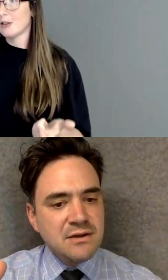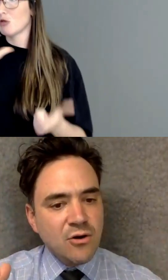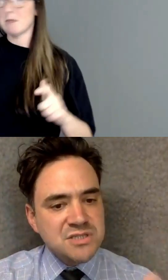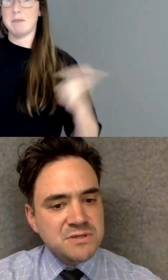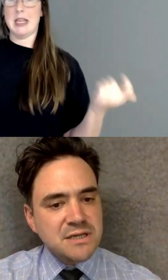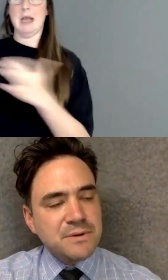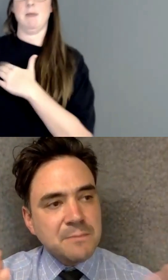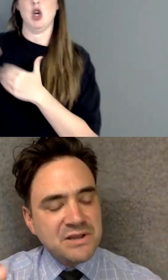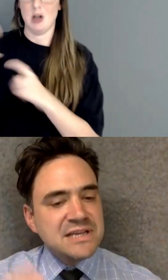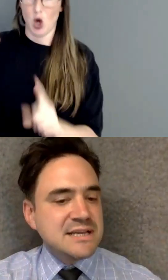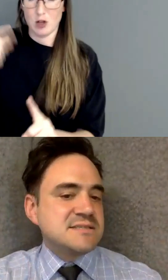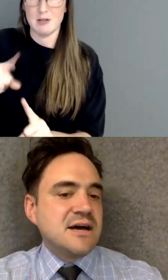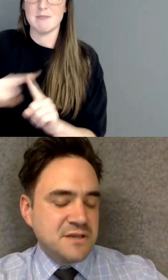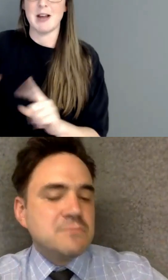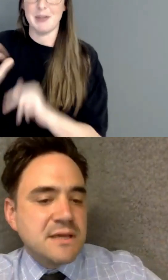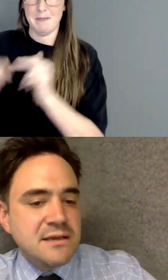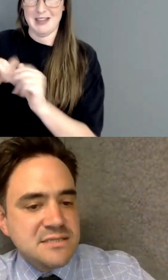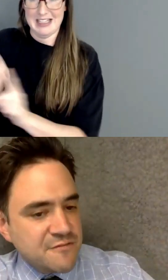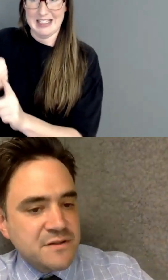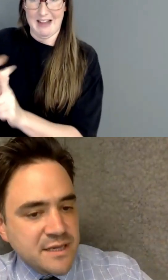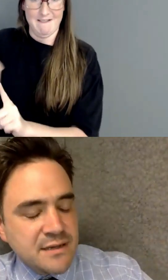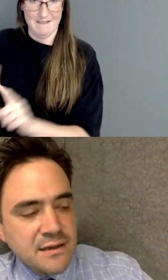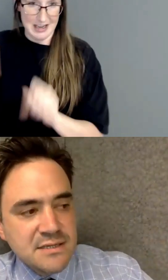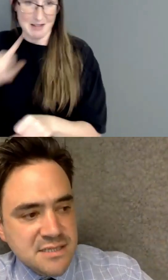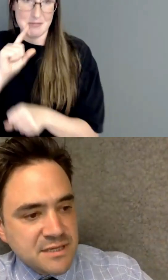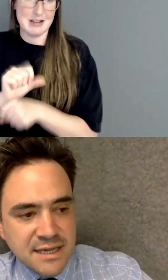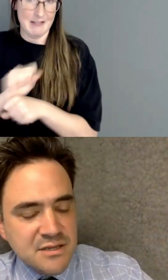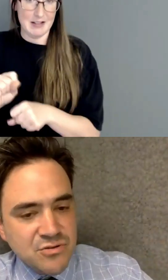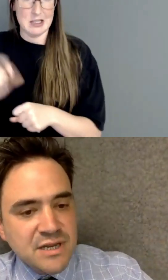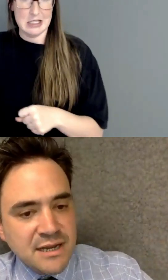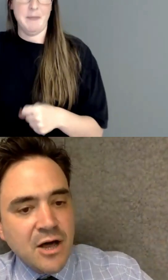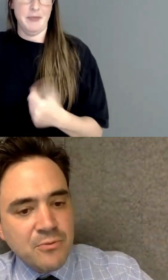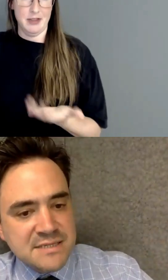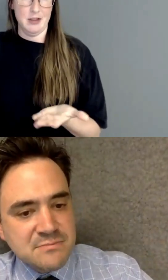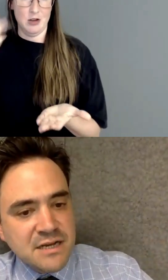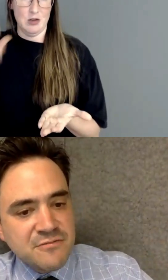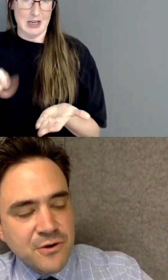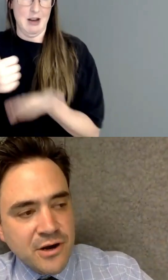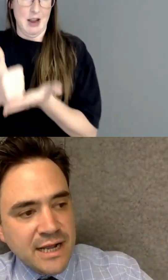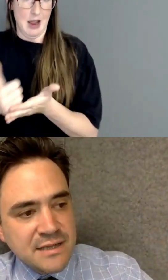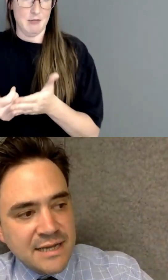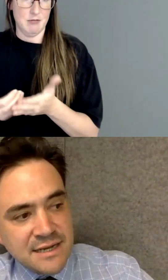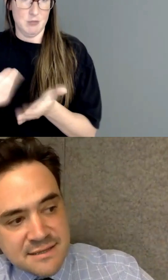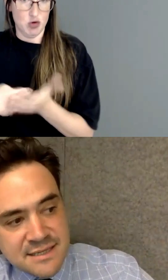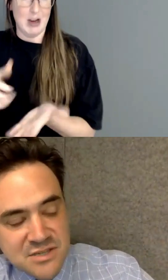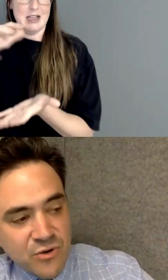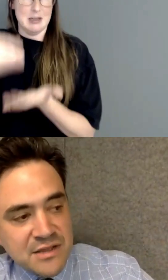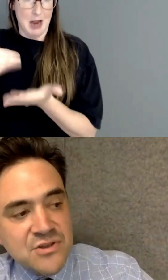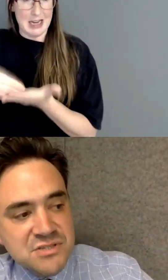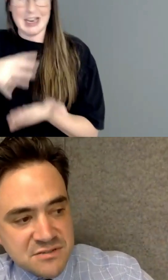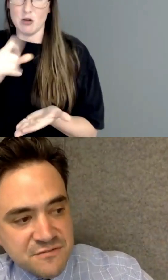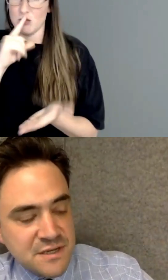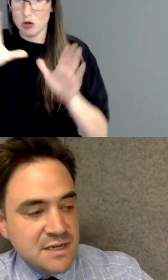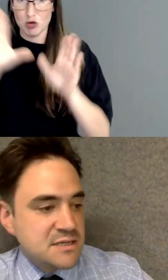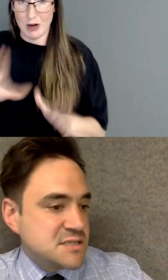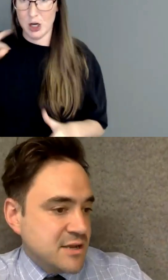burden ultimately, but the building itself can be definitely something that you need help raising money for. And I think it's a great